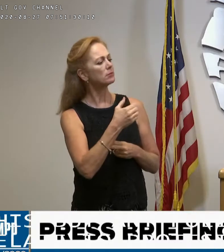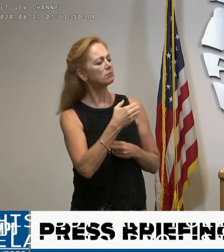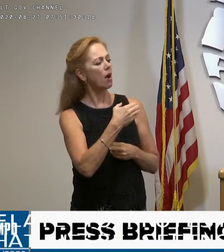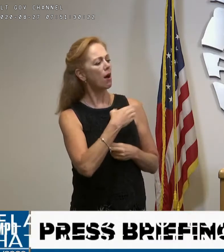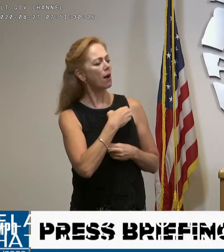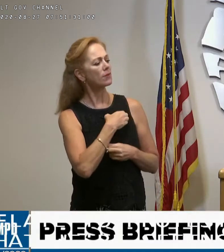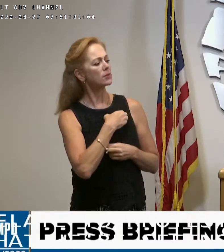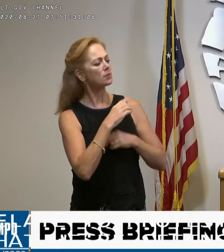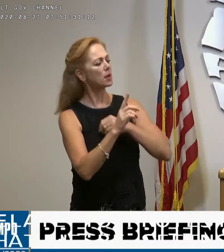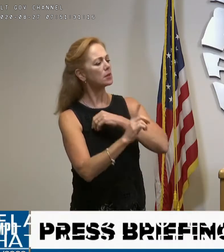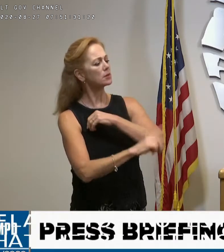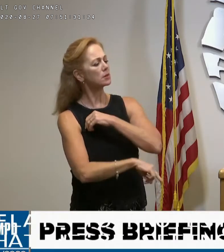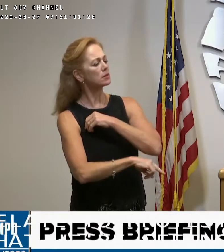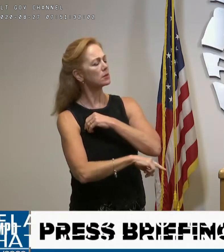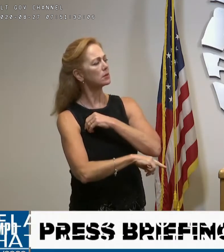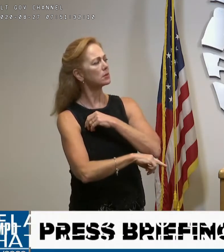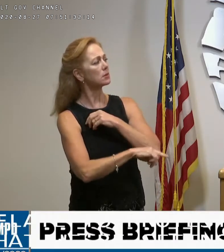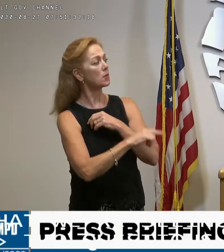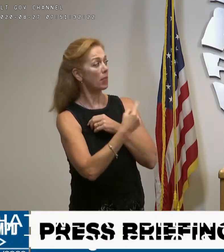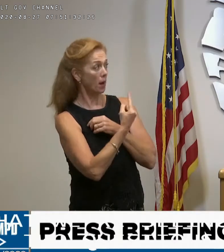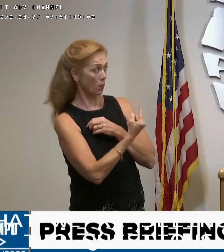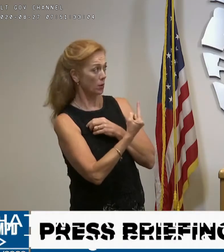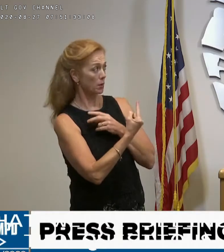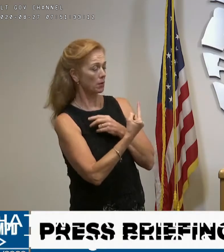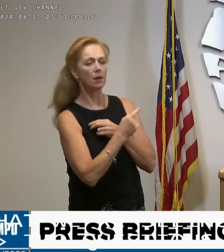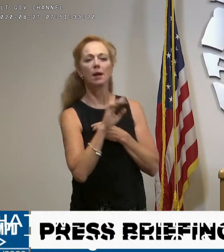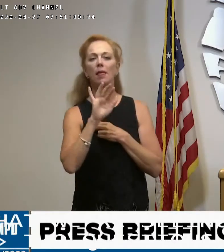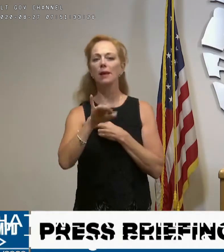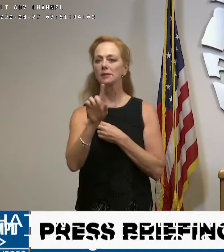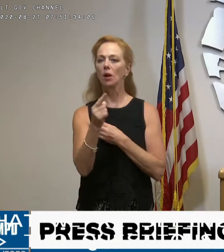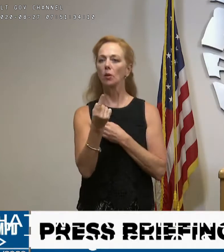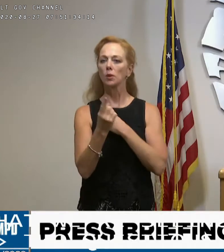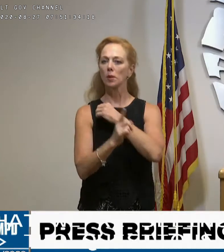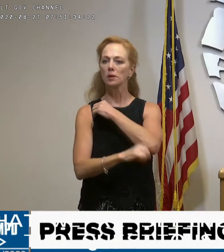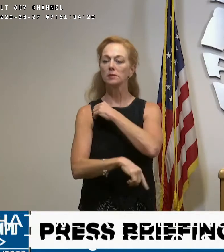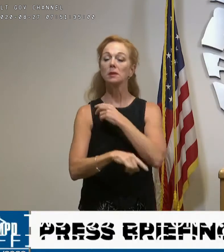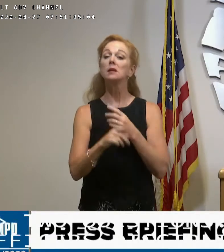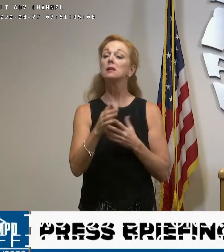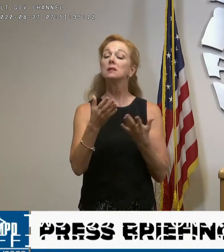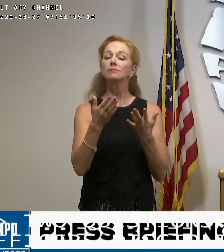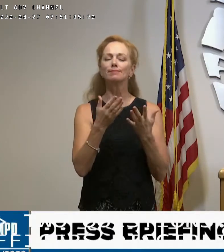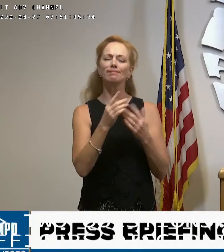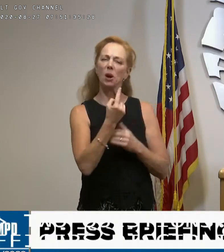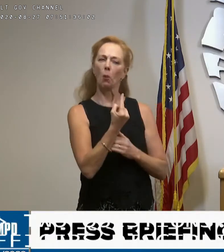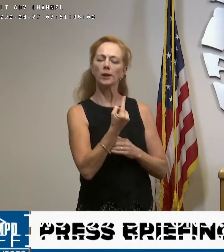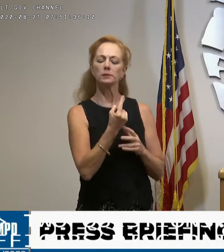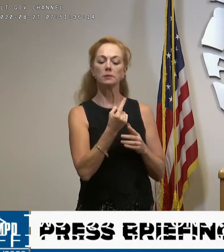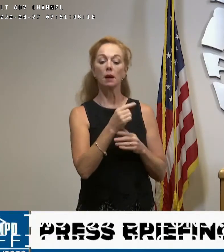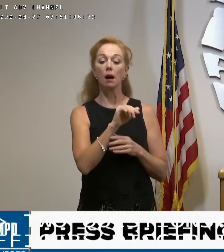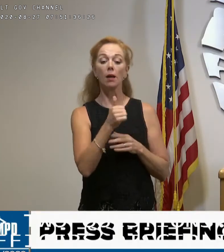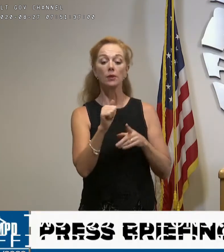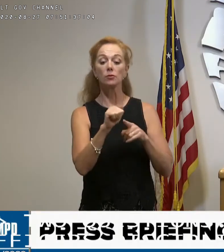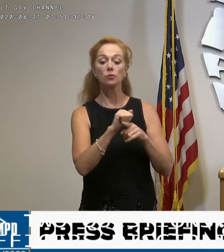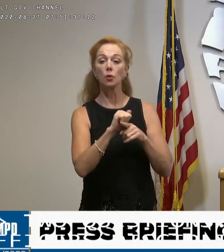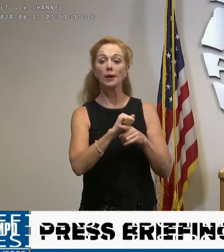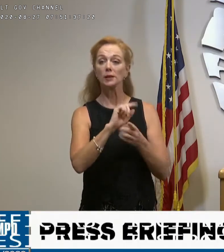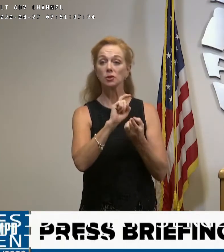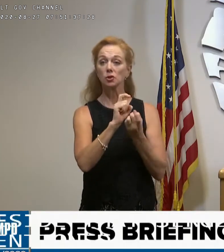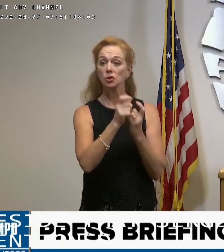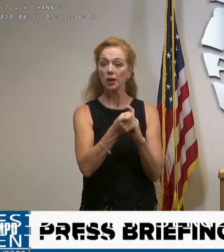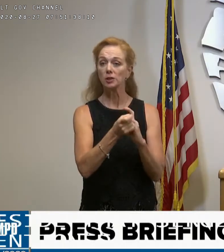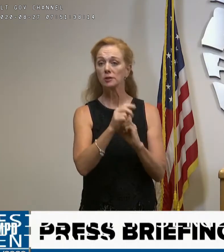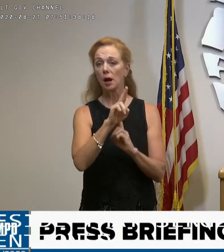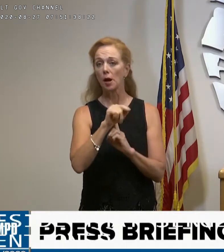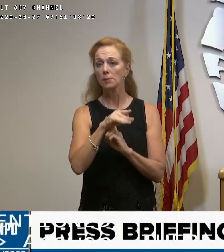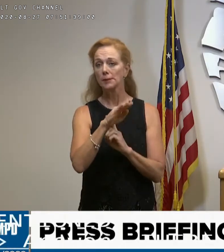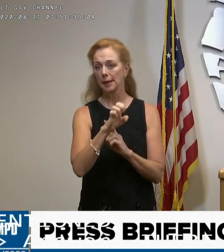officers disciplined besides that one sergeant you already mentioned? That's the only person that's been disciplined. There has been some training updates that